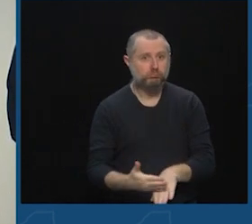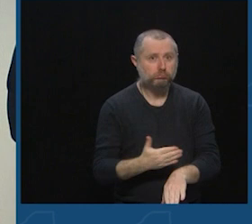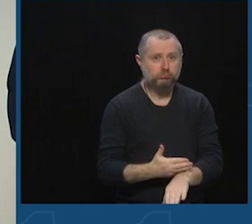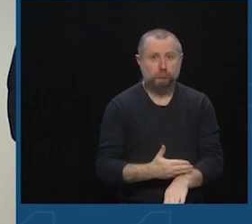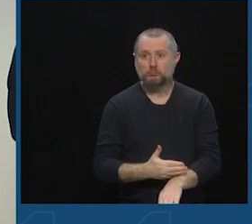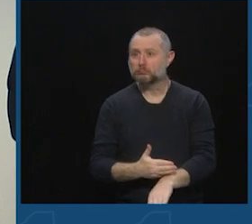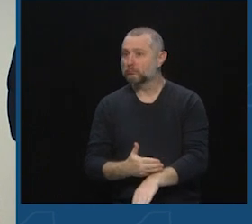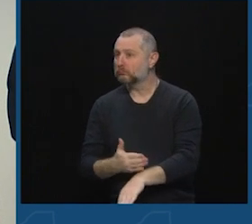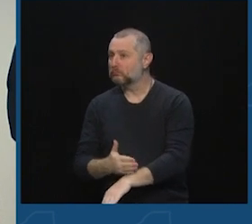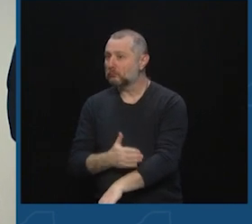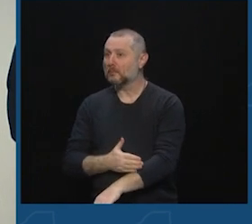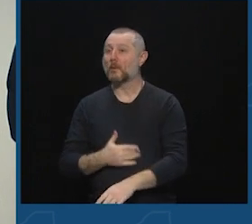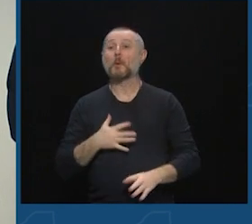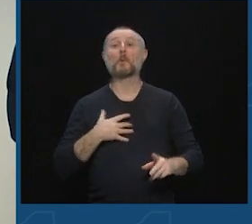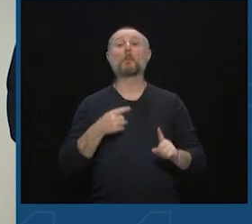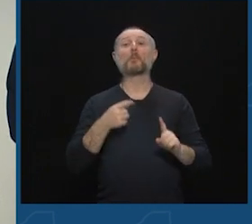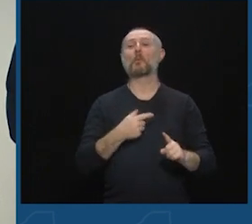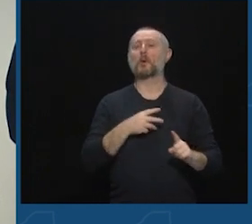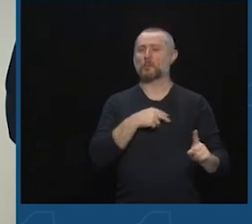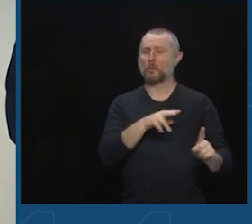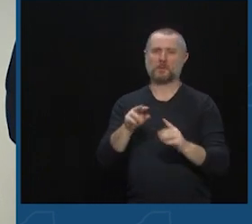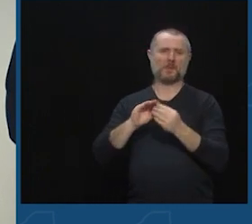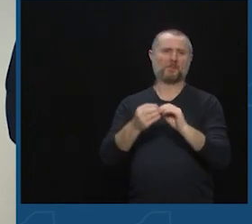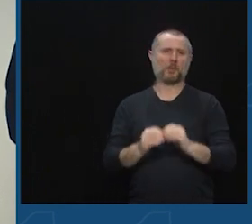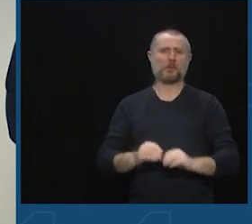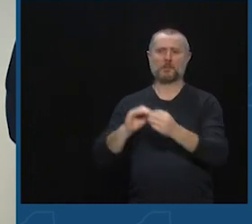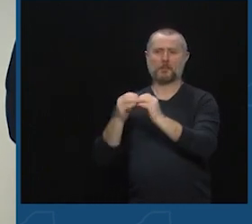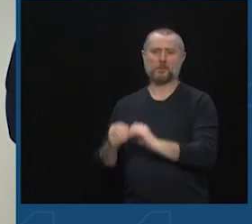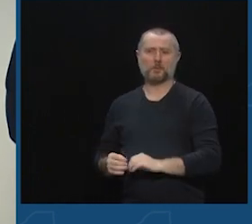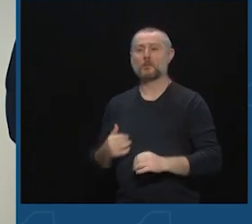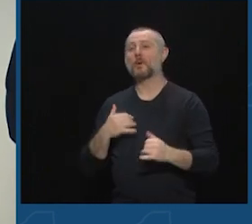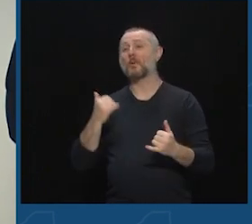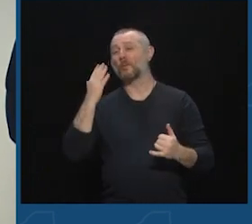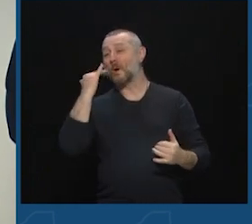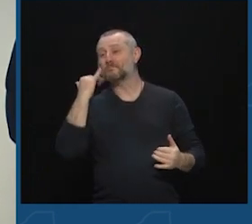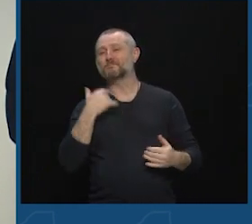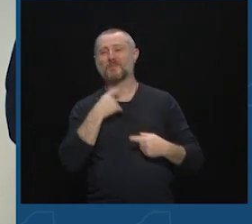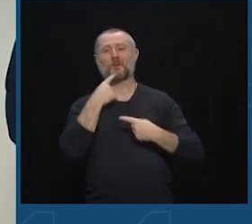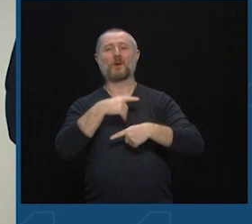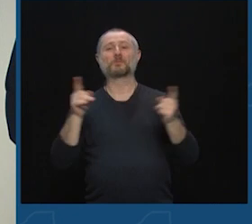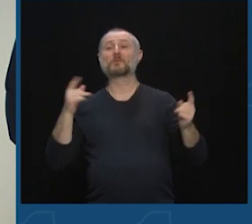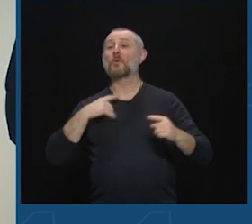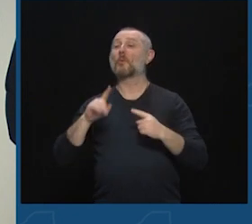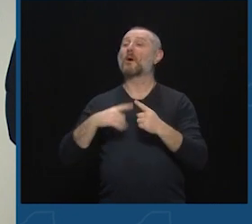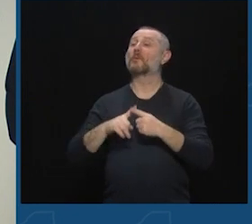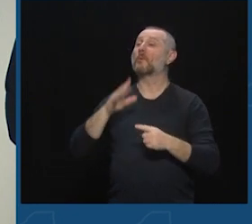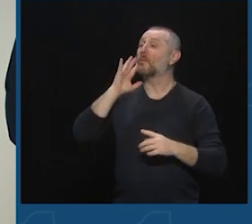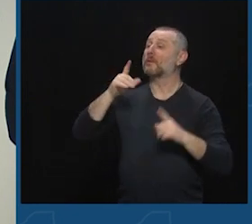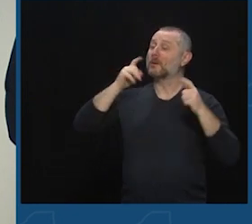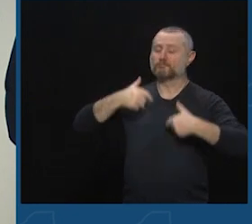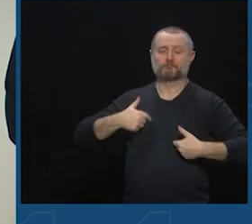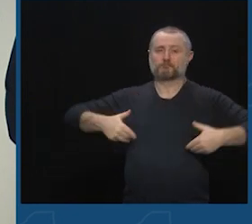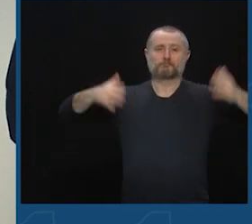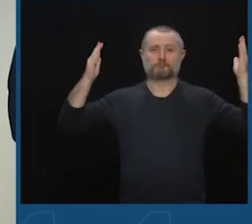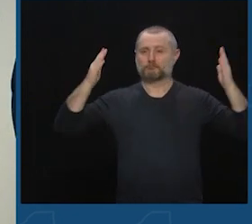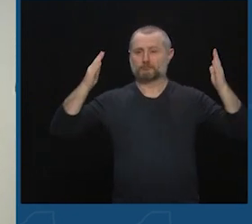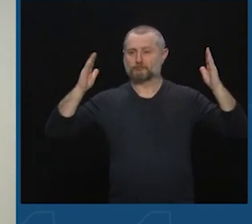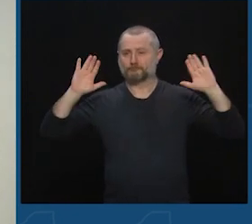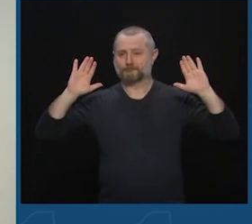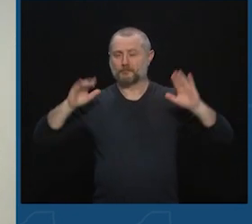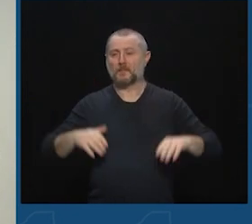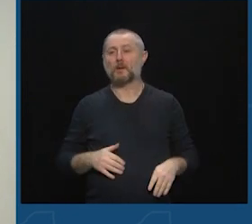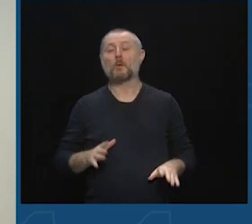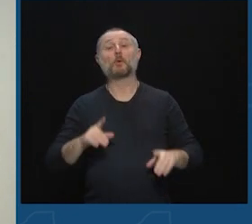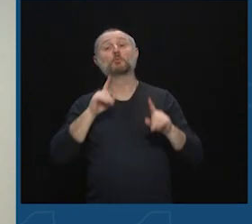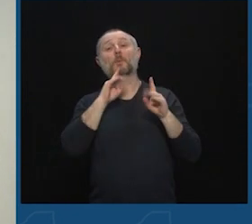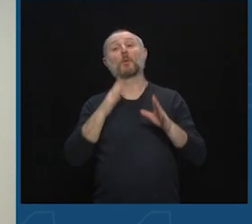now, but that doesn't mean we won't get to that place, but it's just premature at this time to talk about it. Is there a particular vaccination rate that you